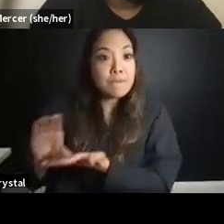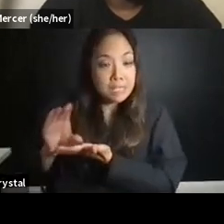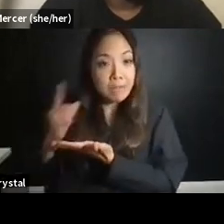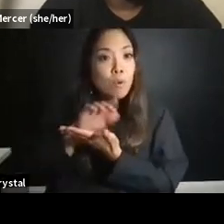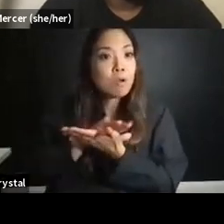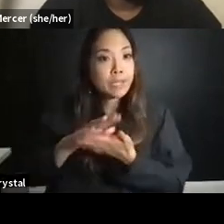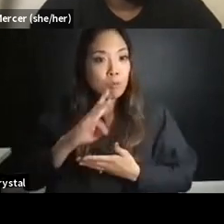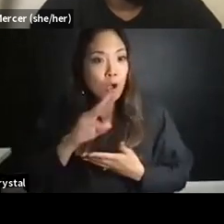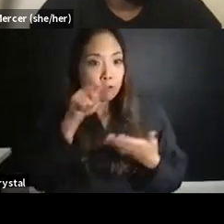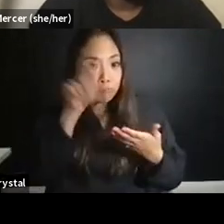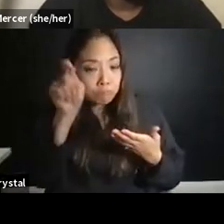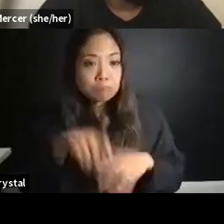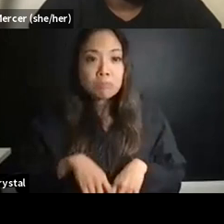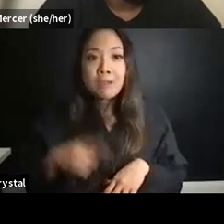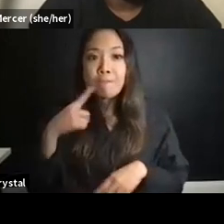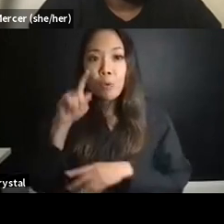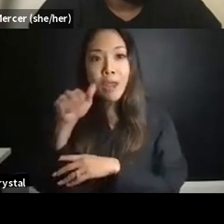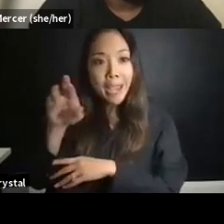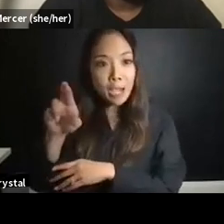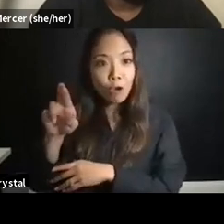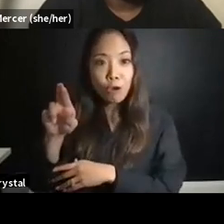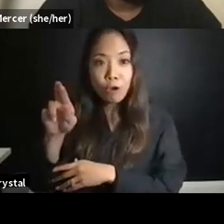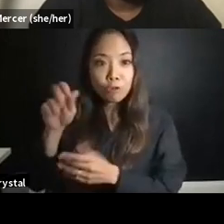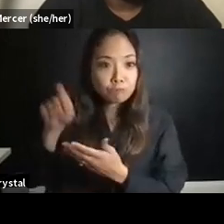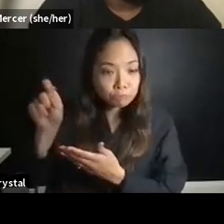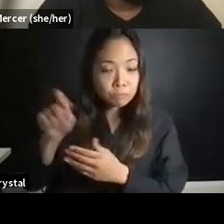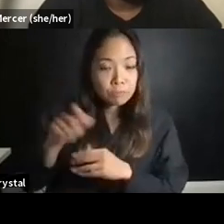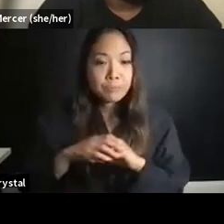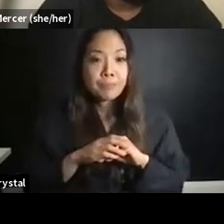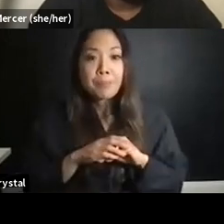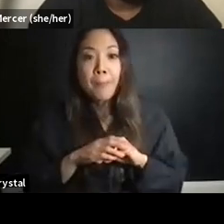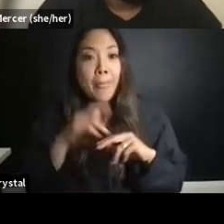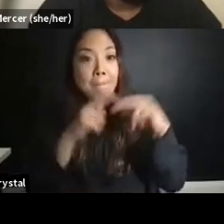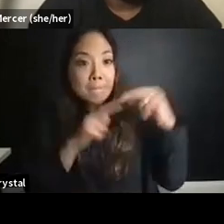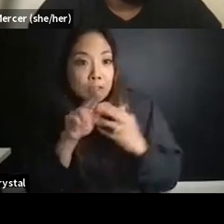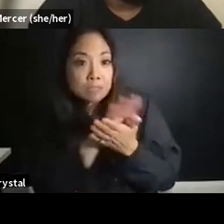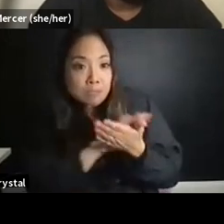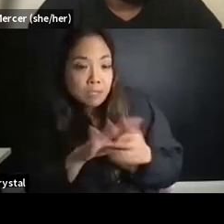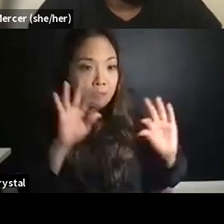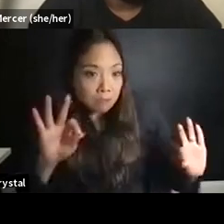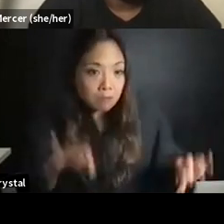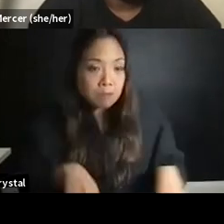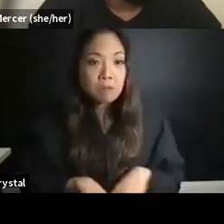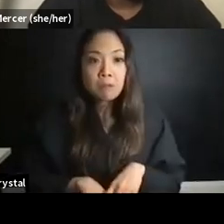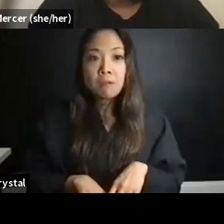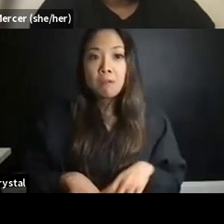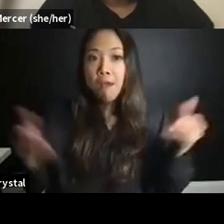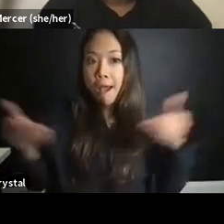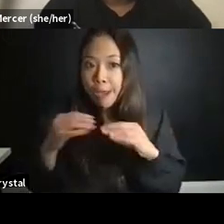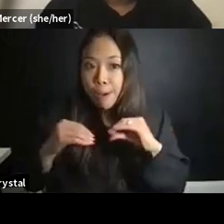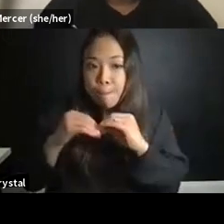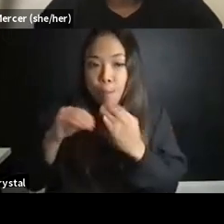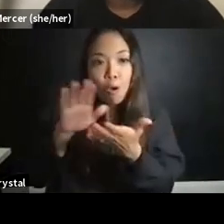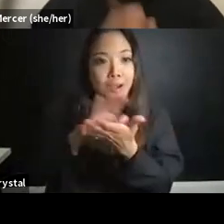funding for the air you know it and we've gotten our buildings clean and we've got additional custodians built into operational